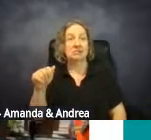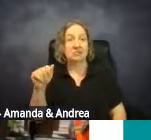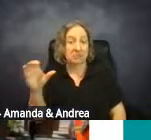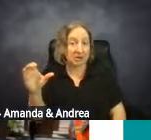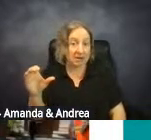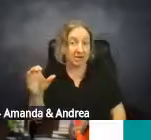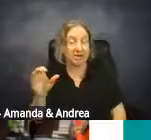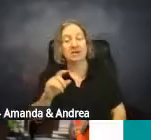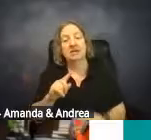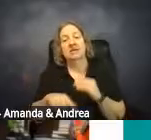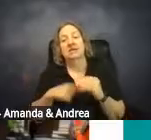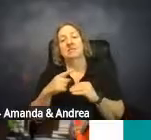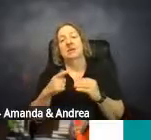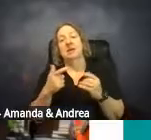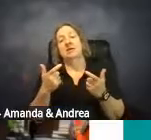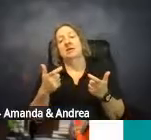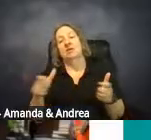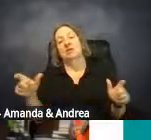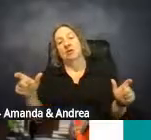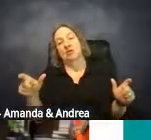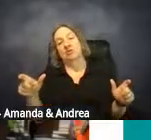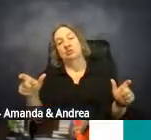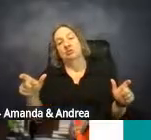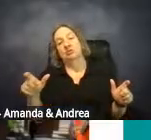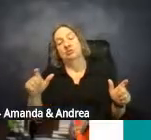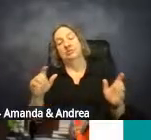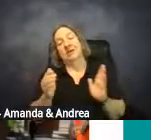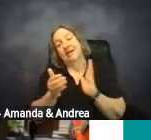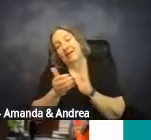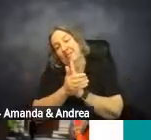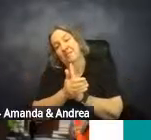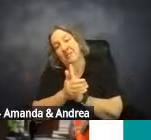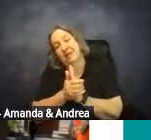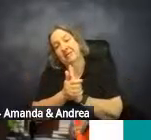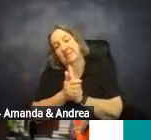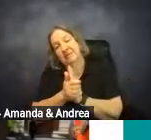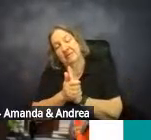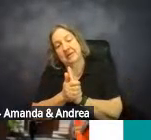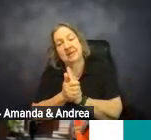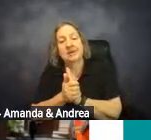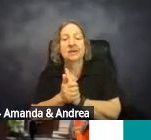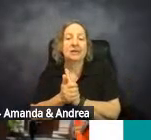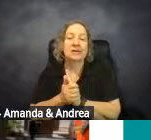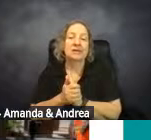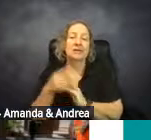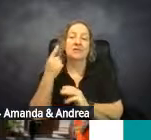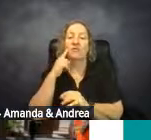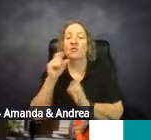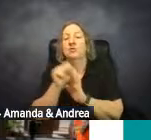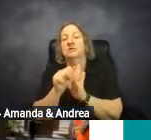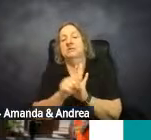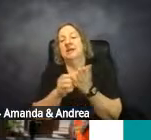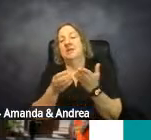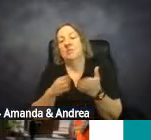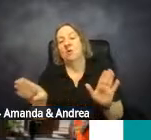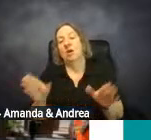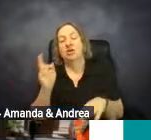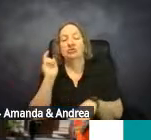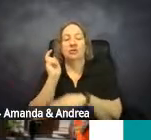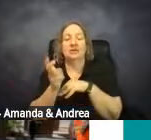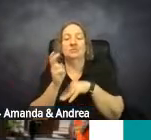a large amendment to the statewide transportation improvement